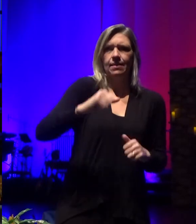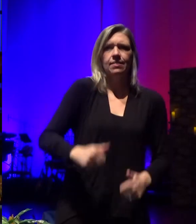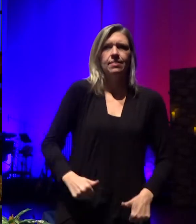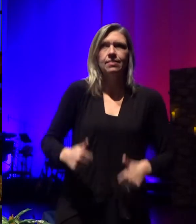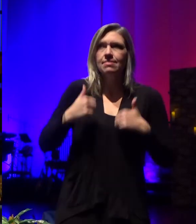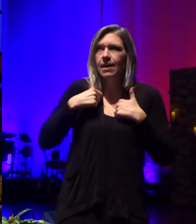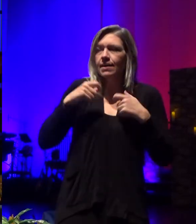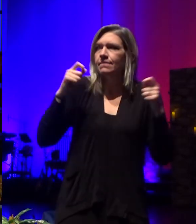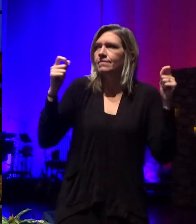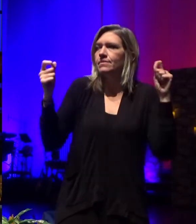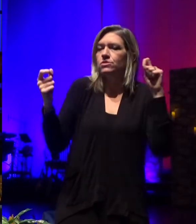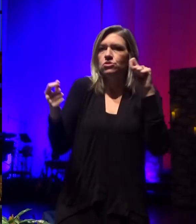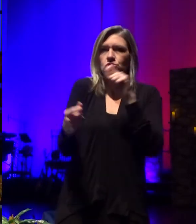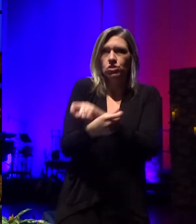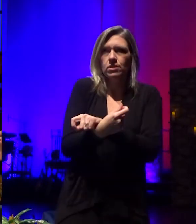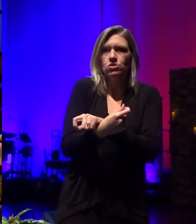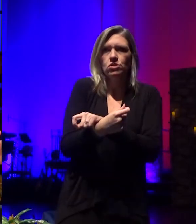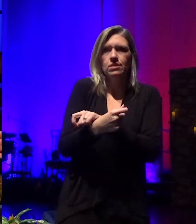life-changing